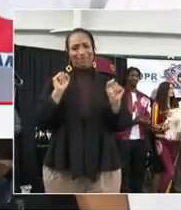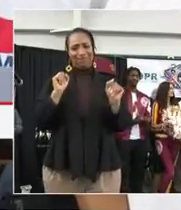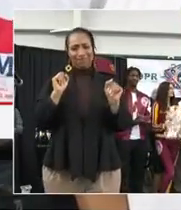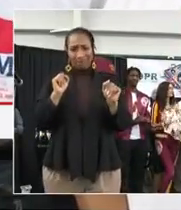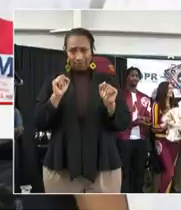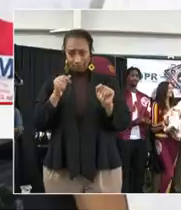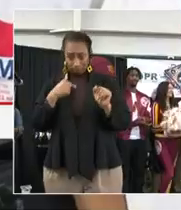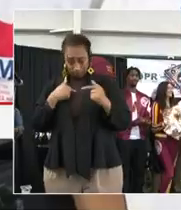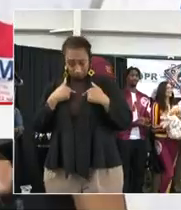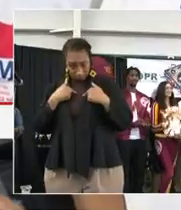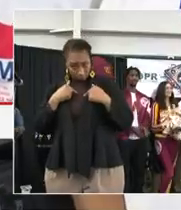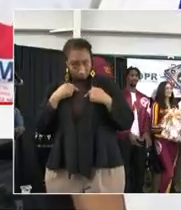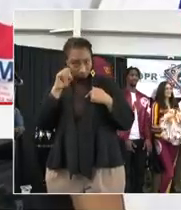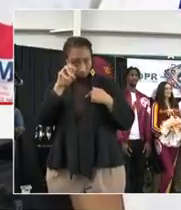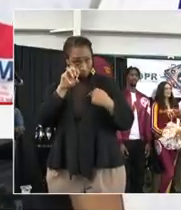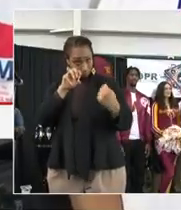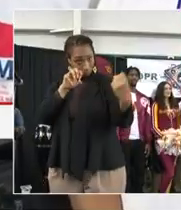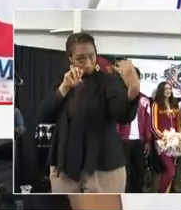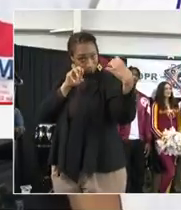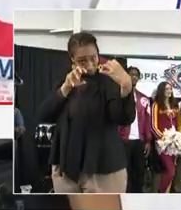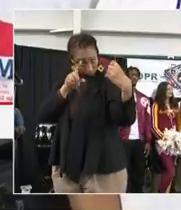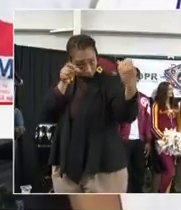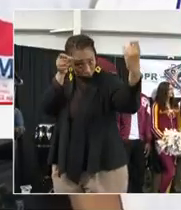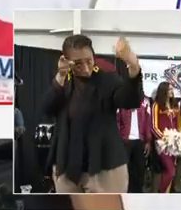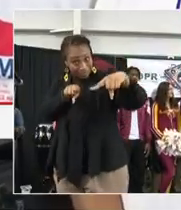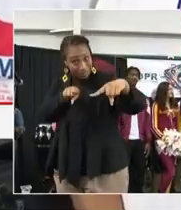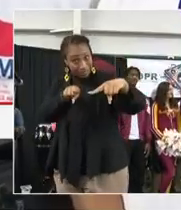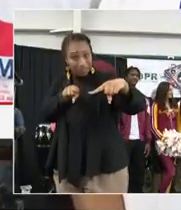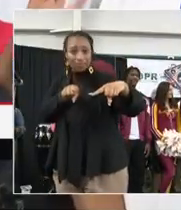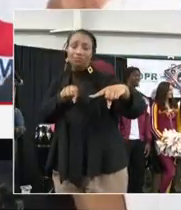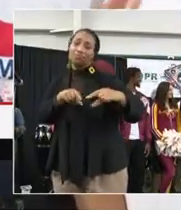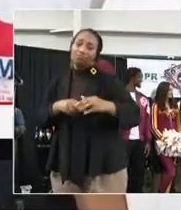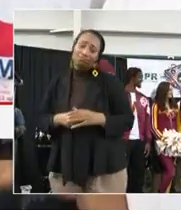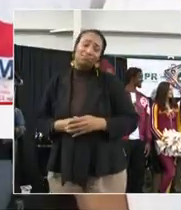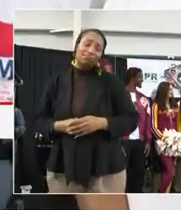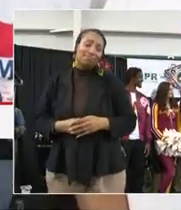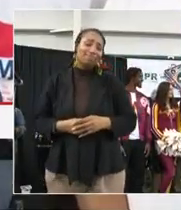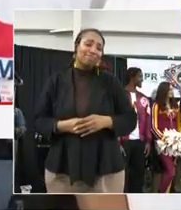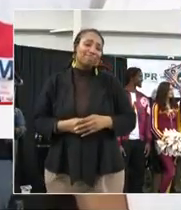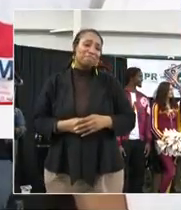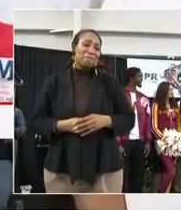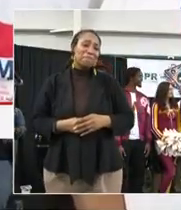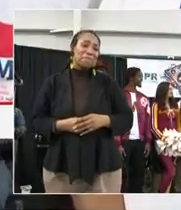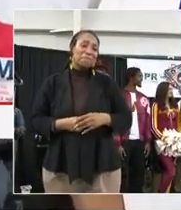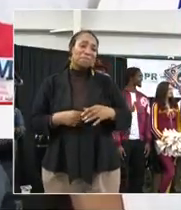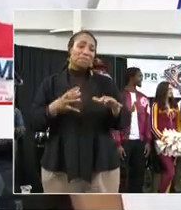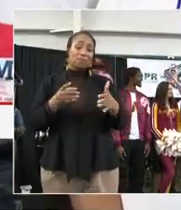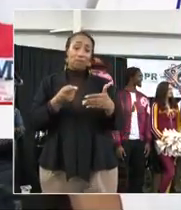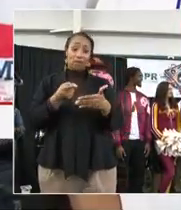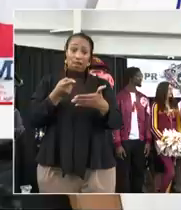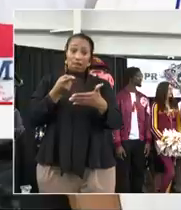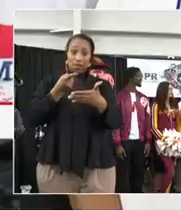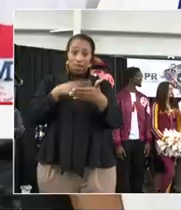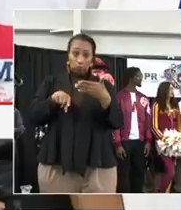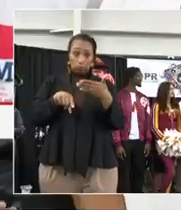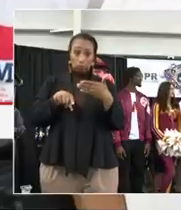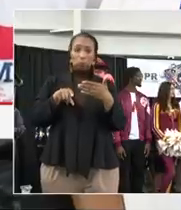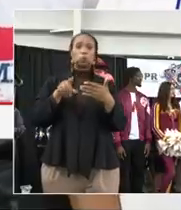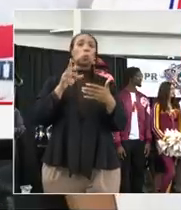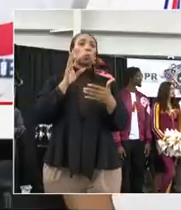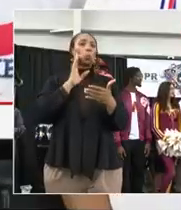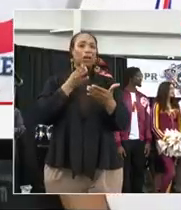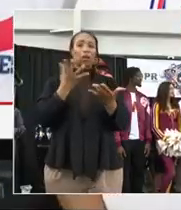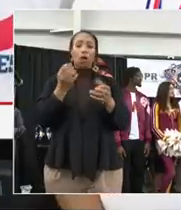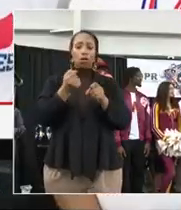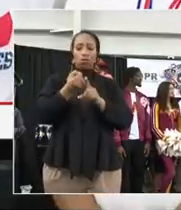you will. So next week, I'll be able to talk about our budget, the one that the